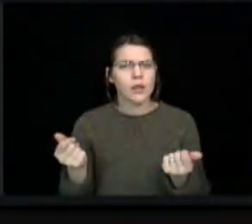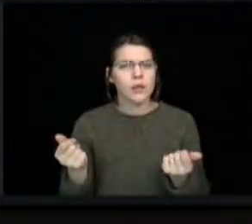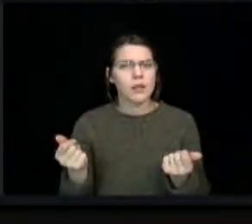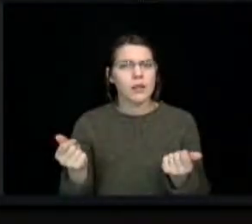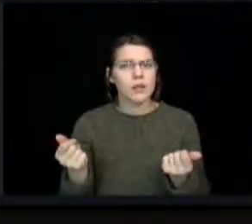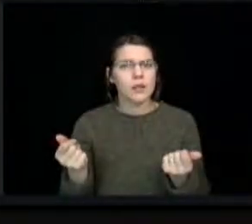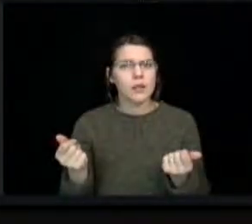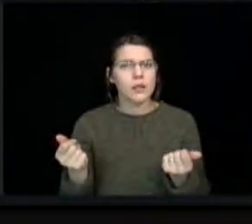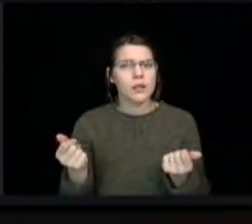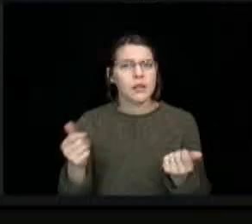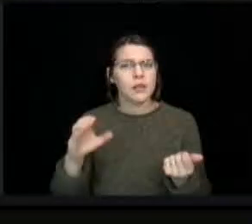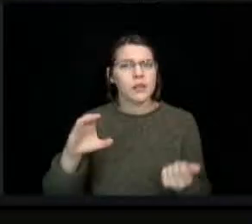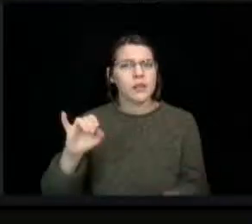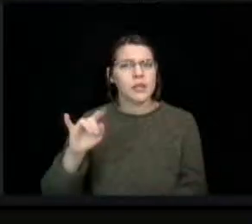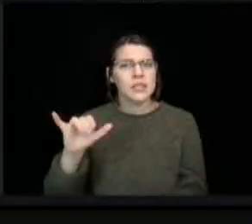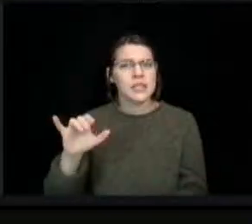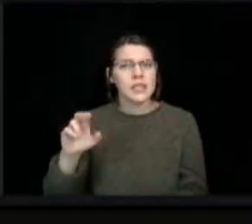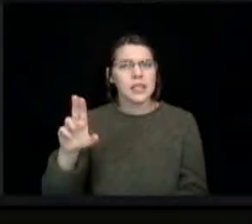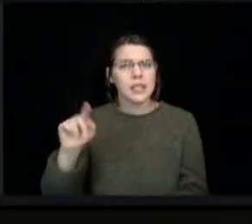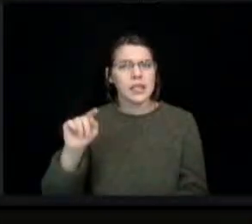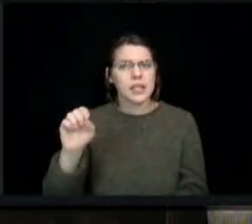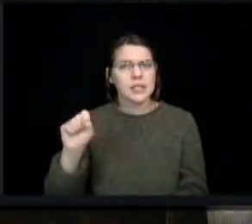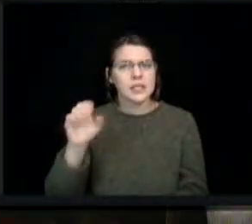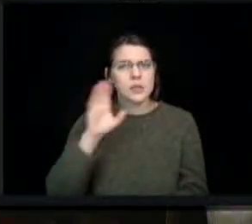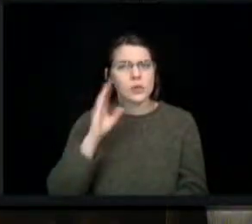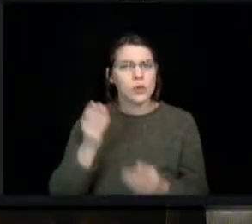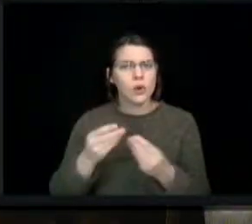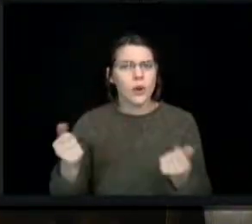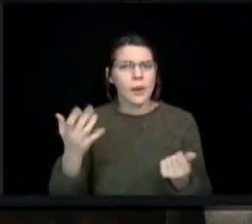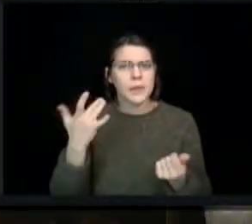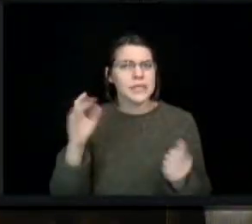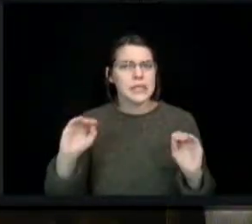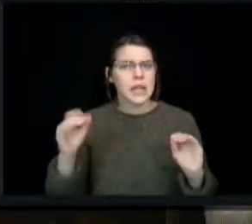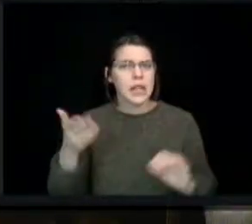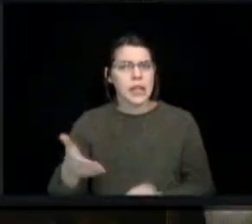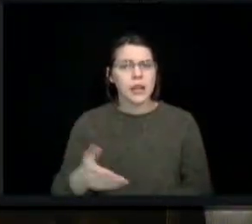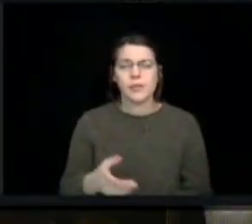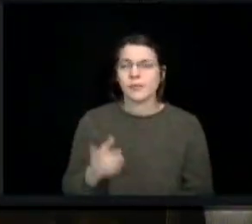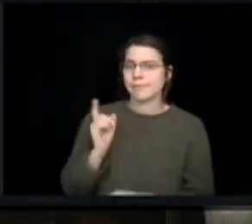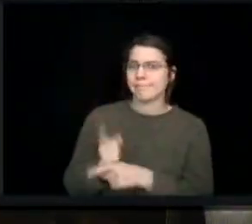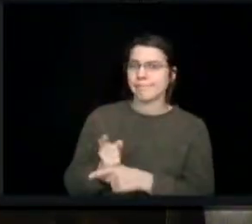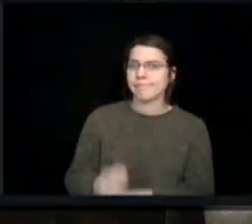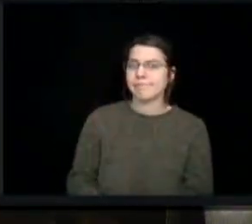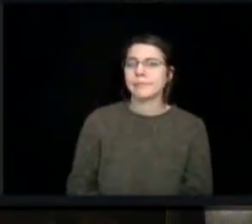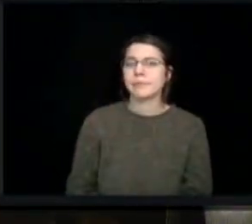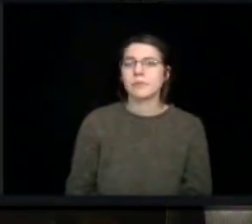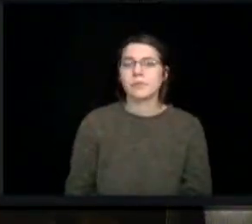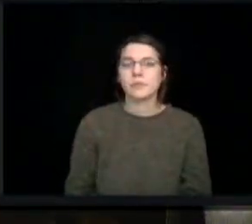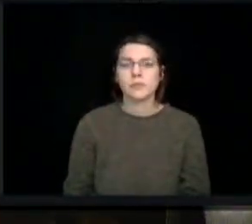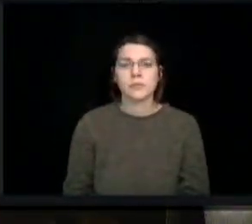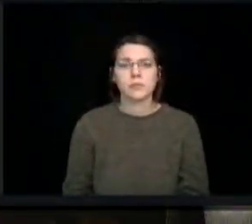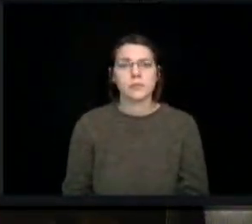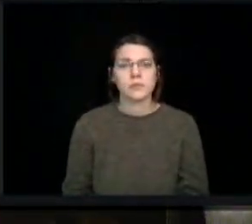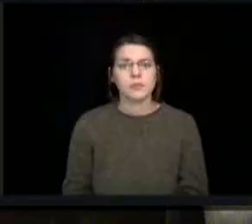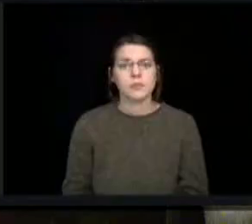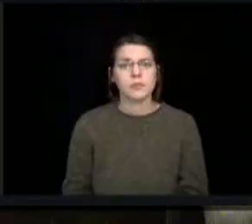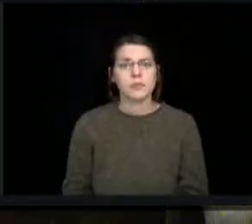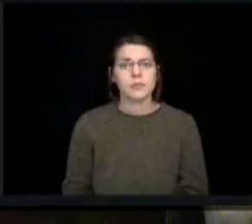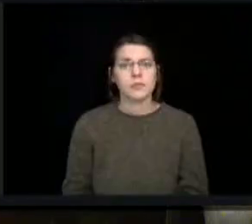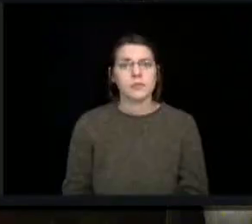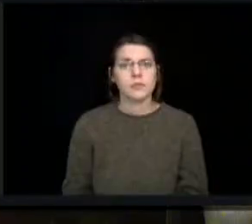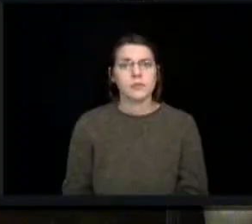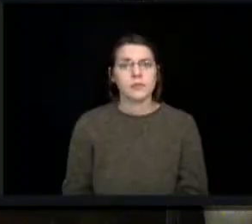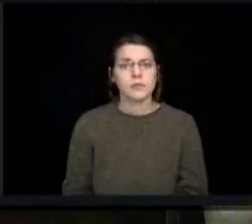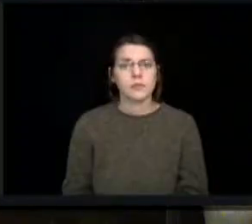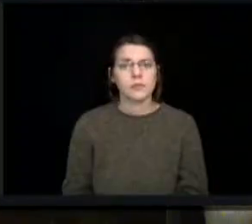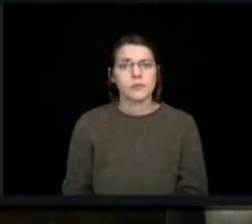City cuts would go Yes. away because there's Yes. nothing in there. Correct. And where was that really? Wow. I don't have to do interrogatory, but that